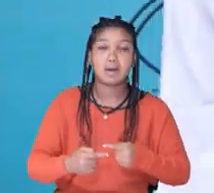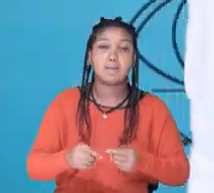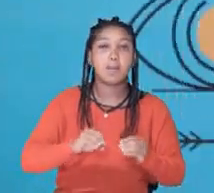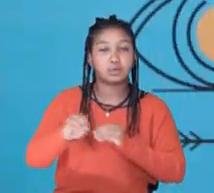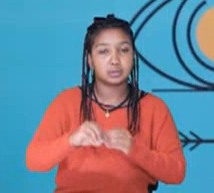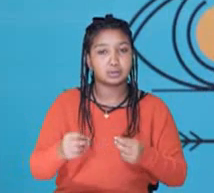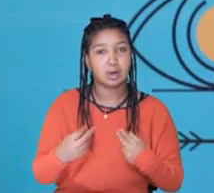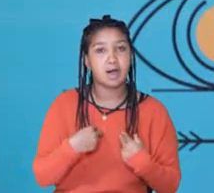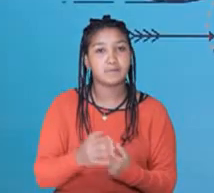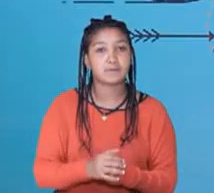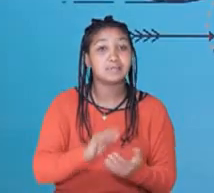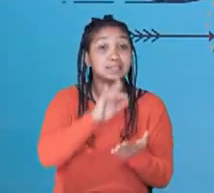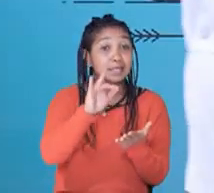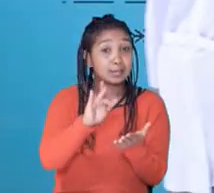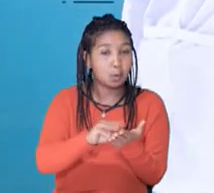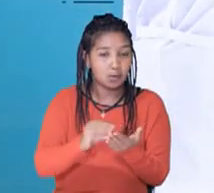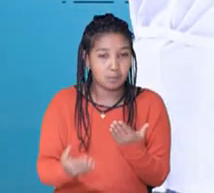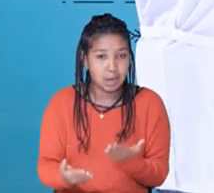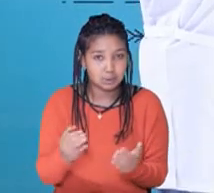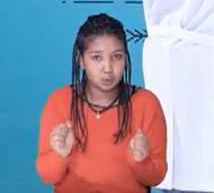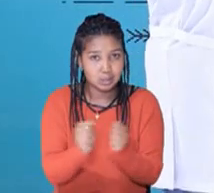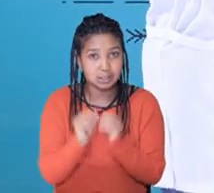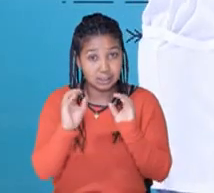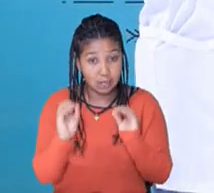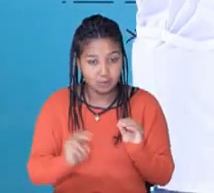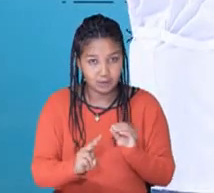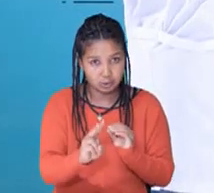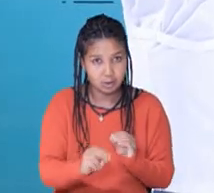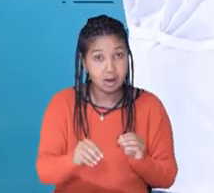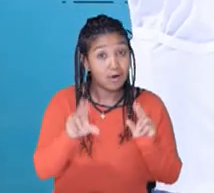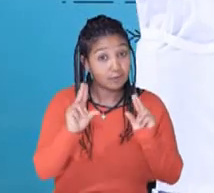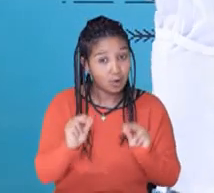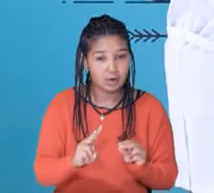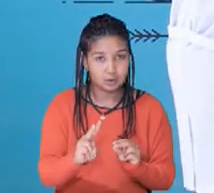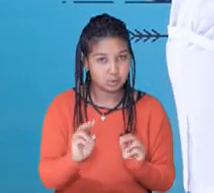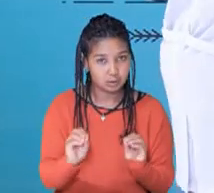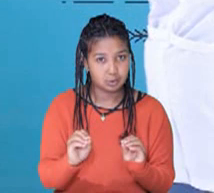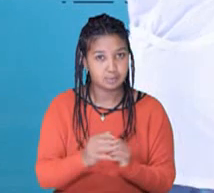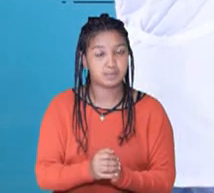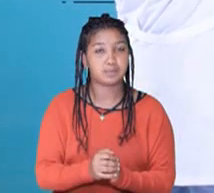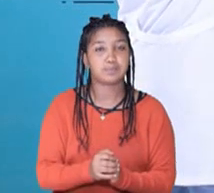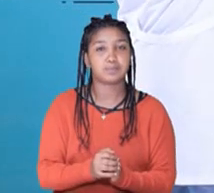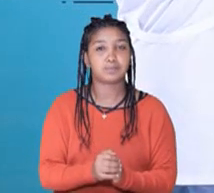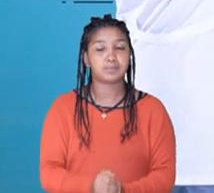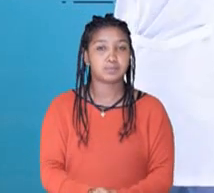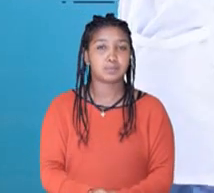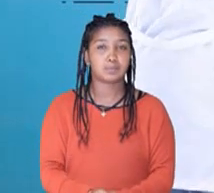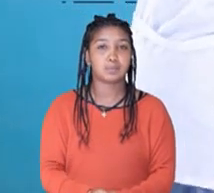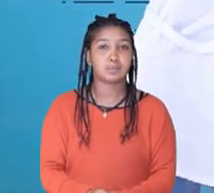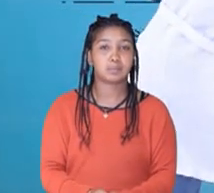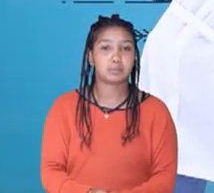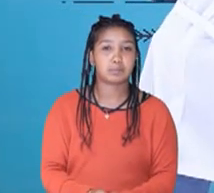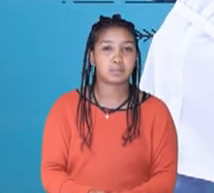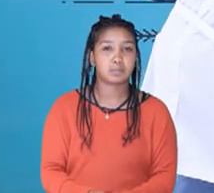motion has center of mass with zero velocity, has no velocity. Center of mass has zero